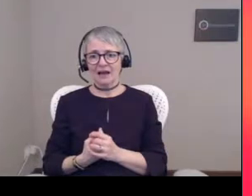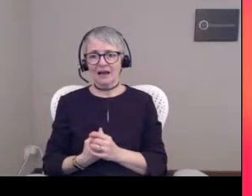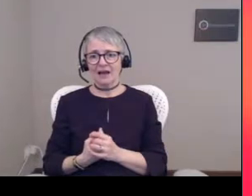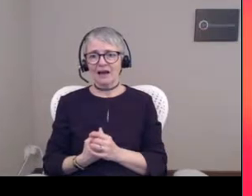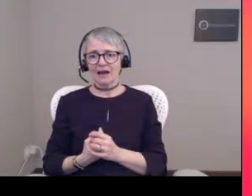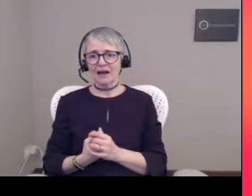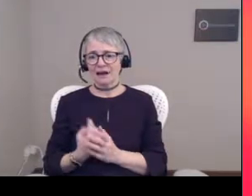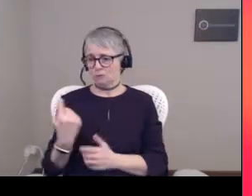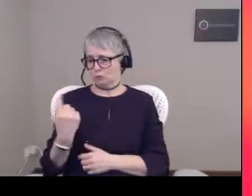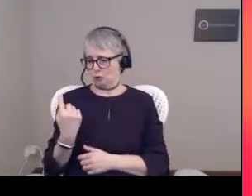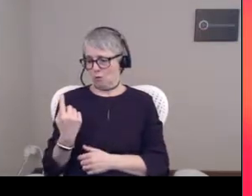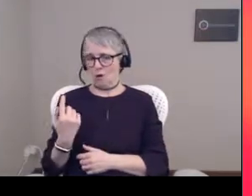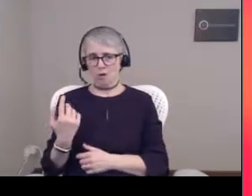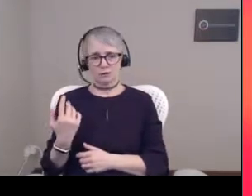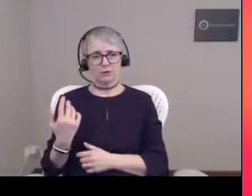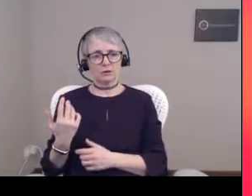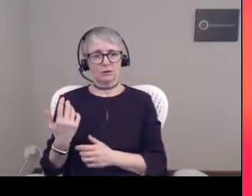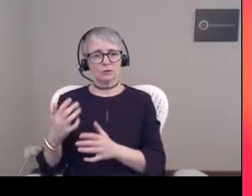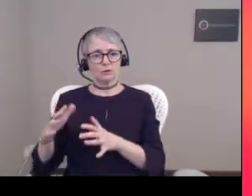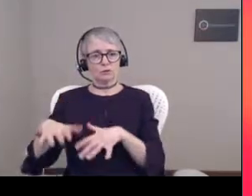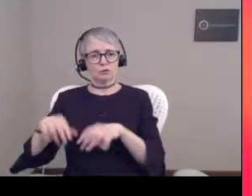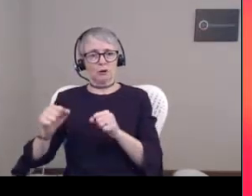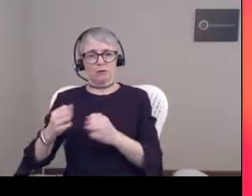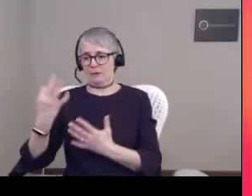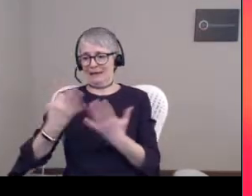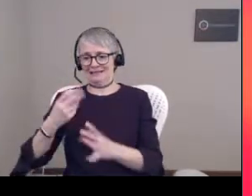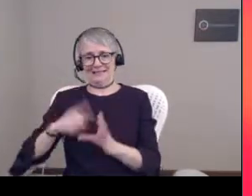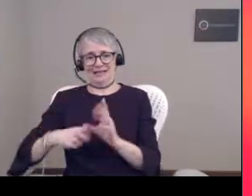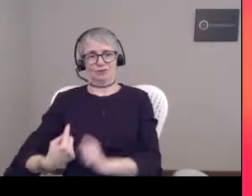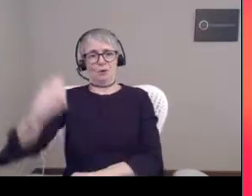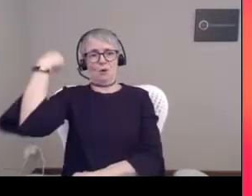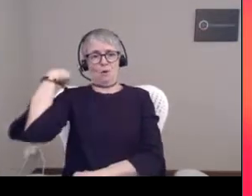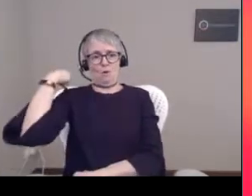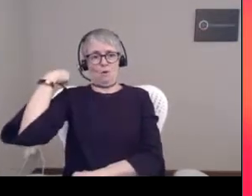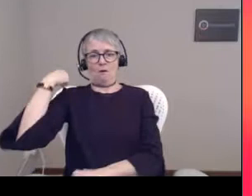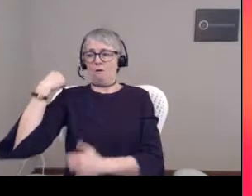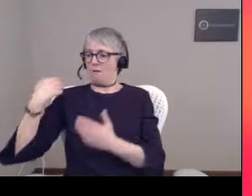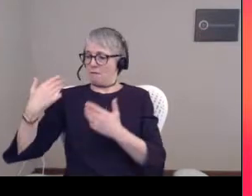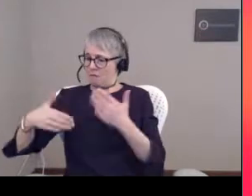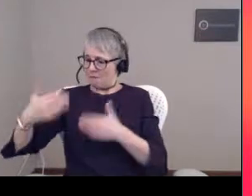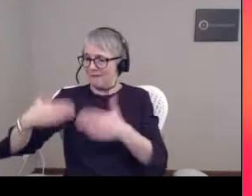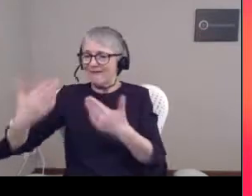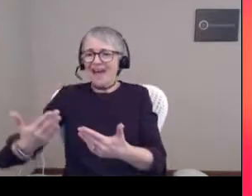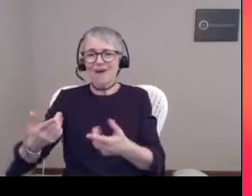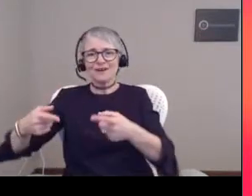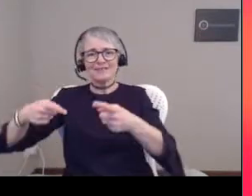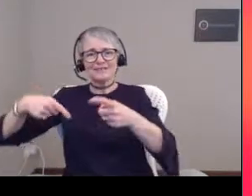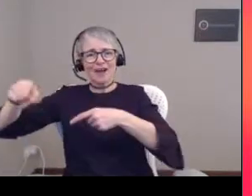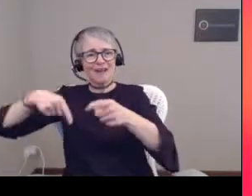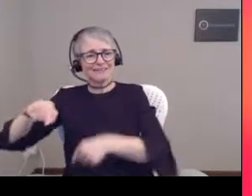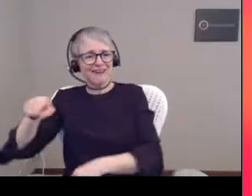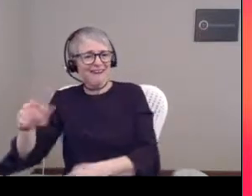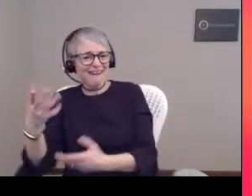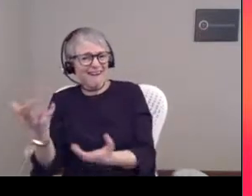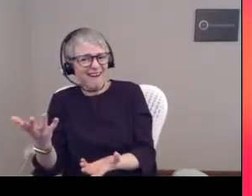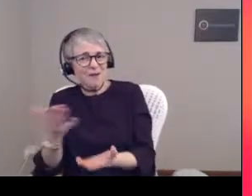shows, how people can progress in the organisation, and how people don't tend to leave ITV. It's got